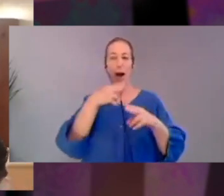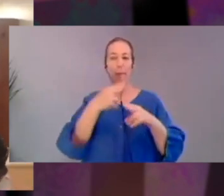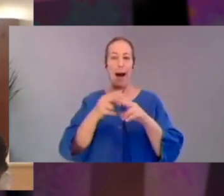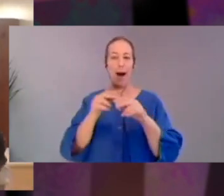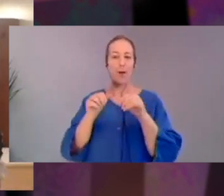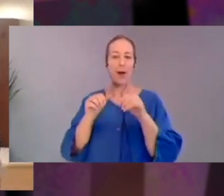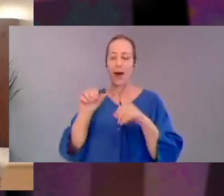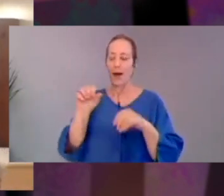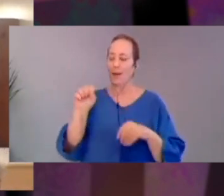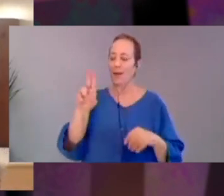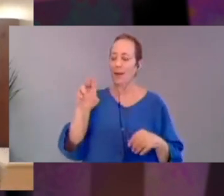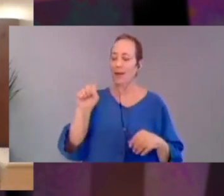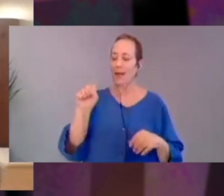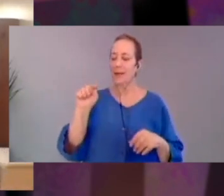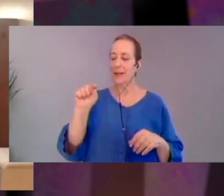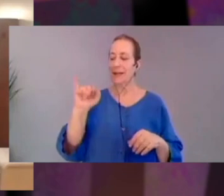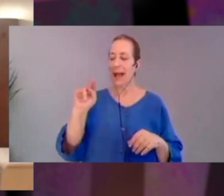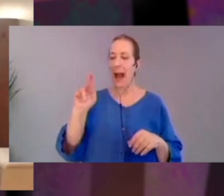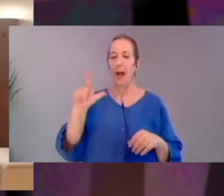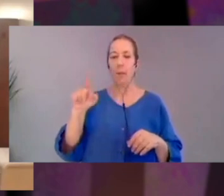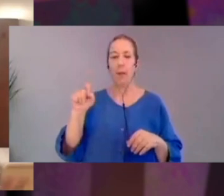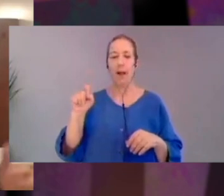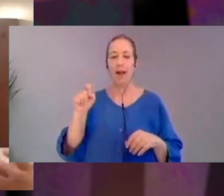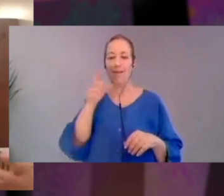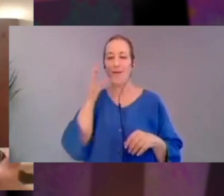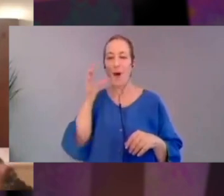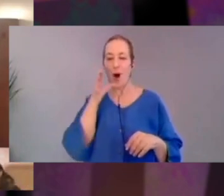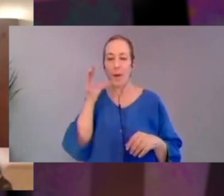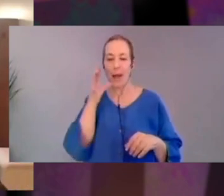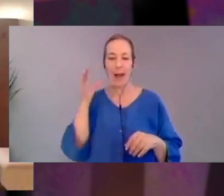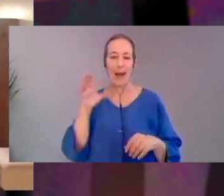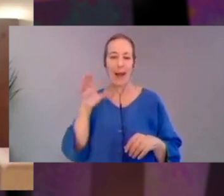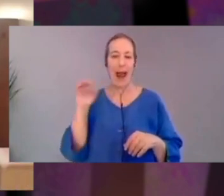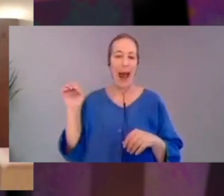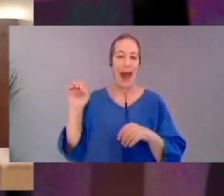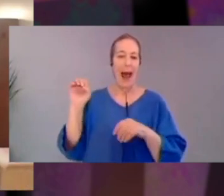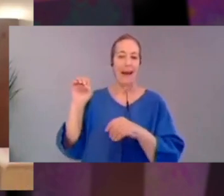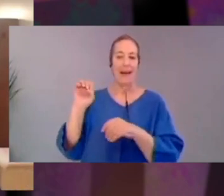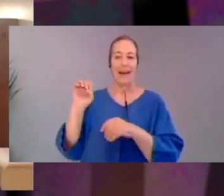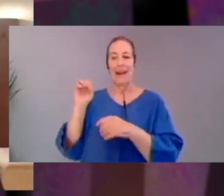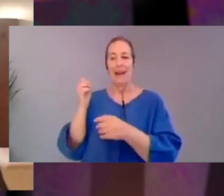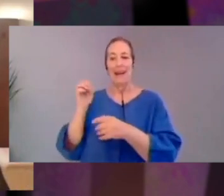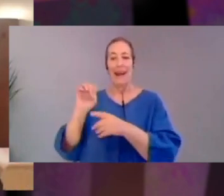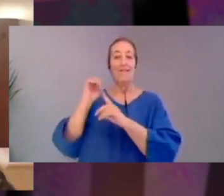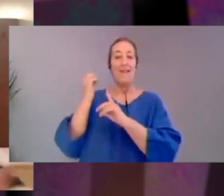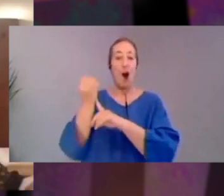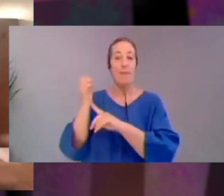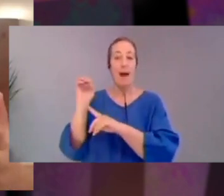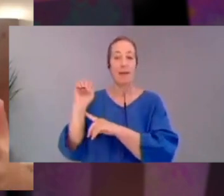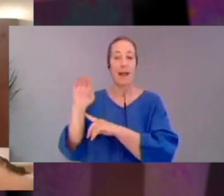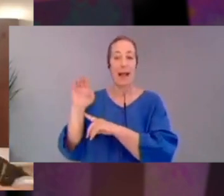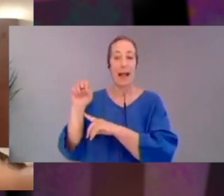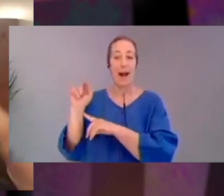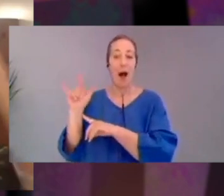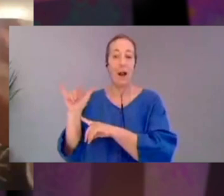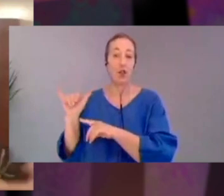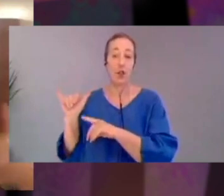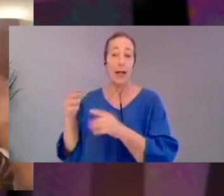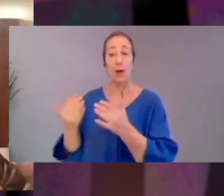and environmental ecology, you know, which is at the heart of so many Indigenous practices, right? But these are these Western terms that have